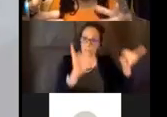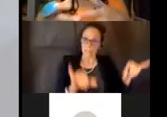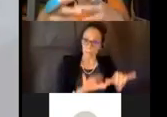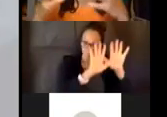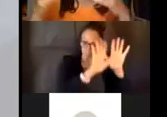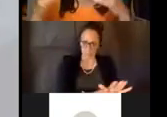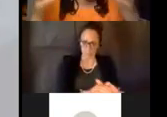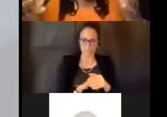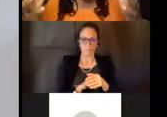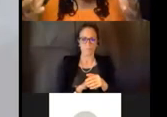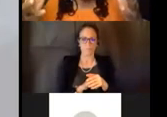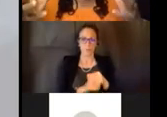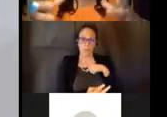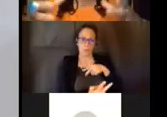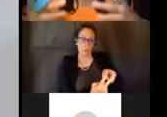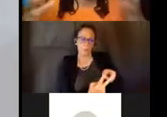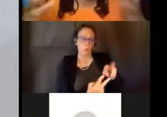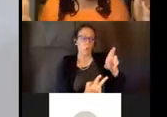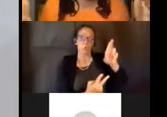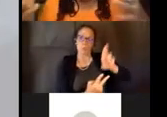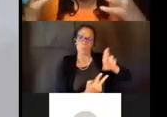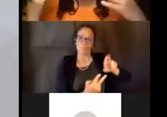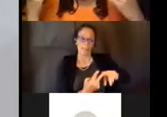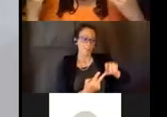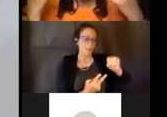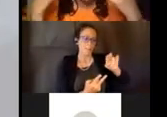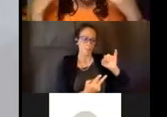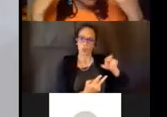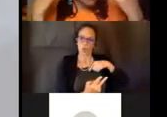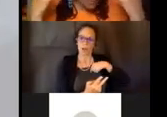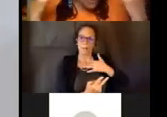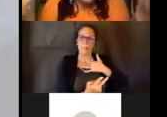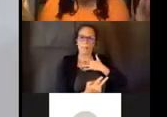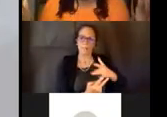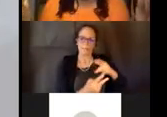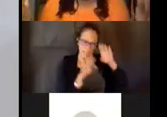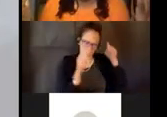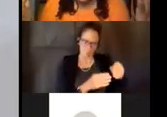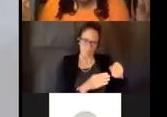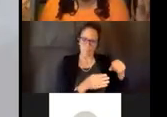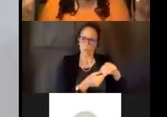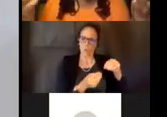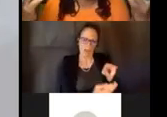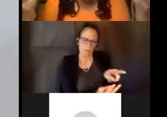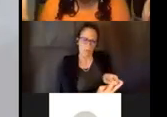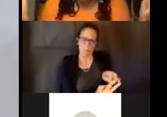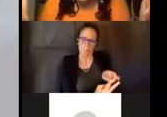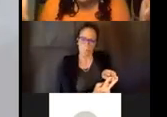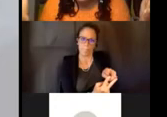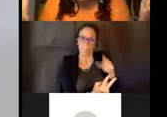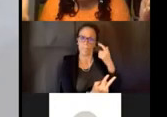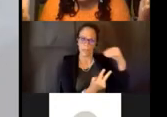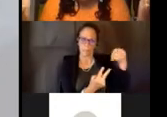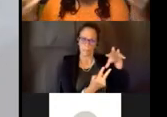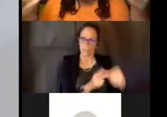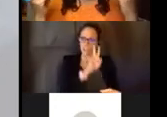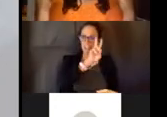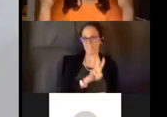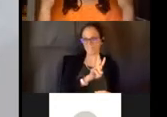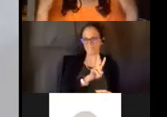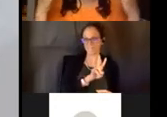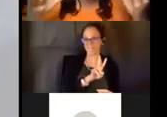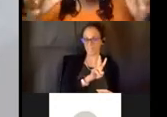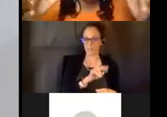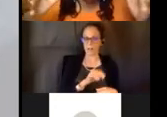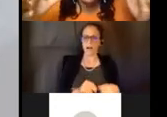and Roosevelt for a lot of different reasons, because in part I wonder, yeah, I wonder at the conversation they were having and how powerful that was. And